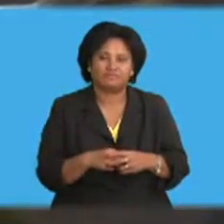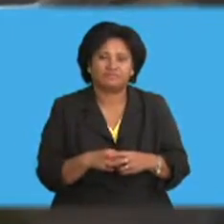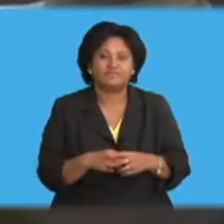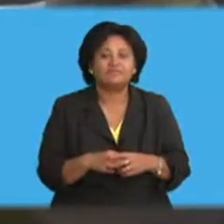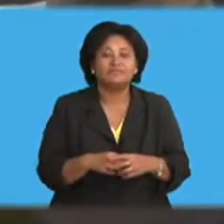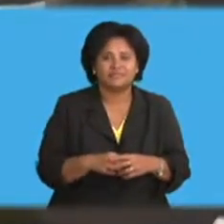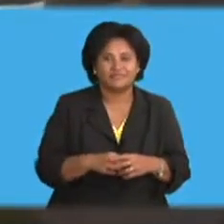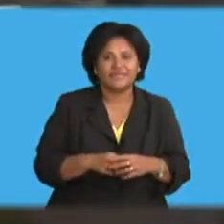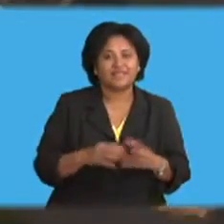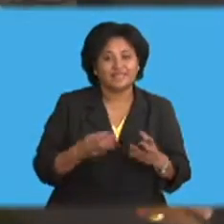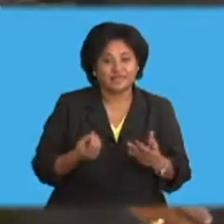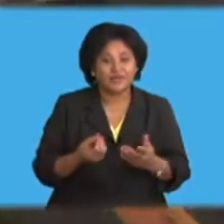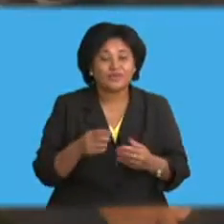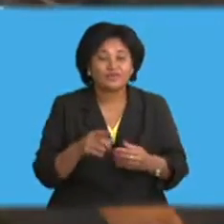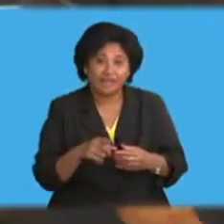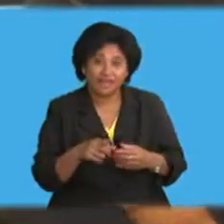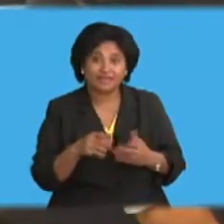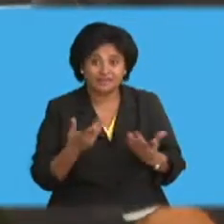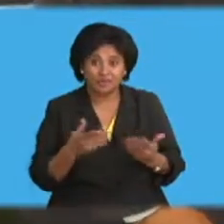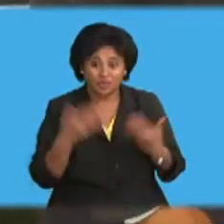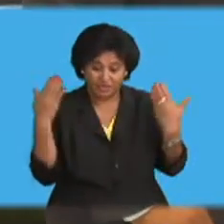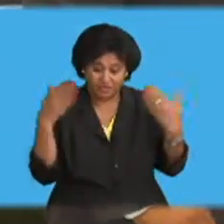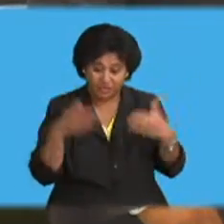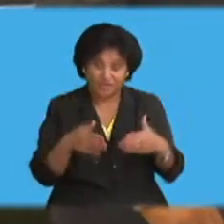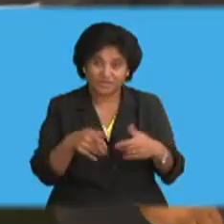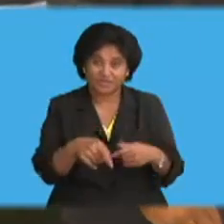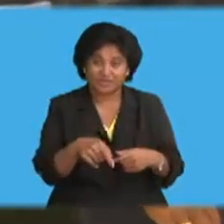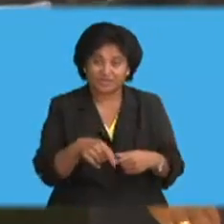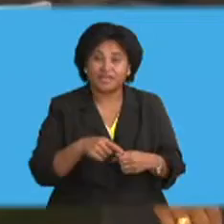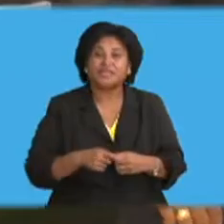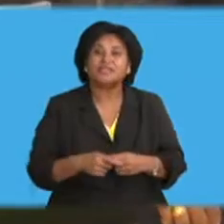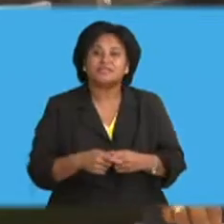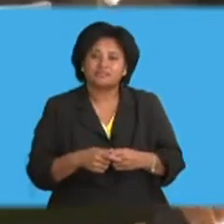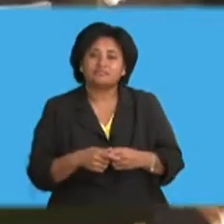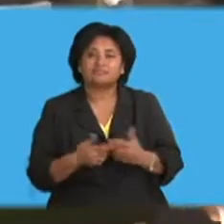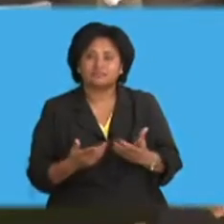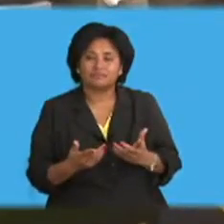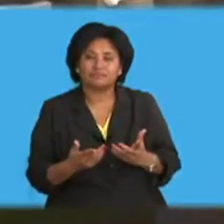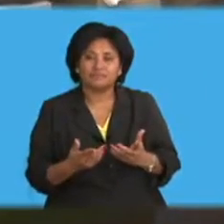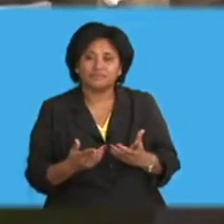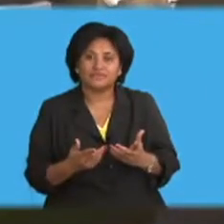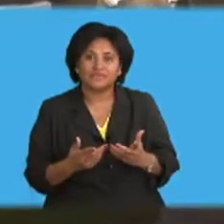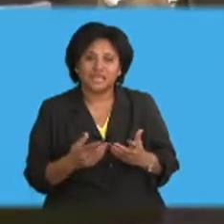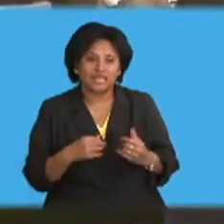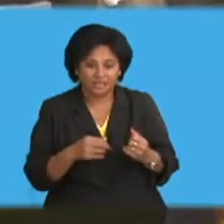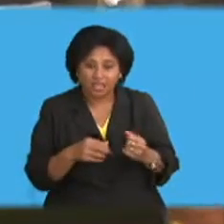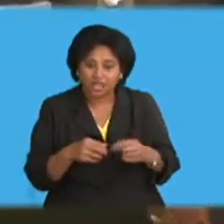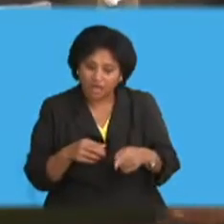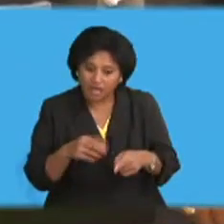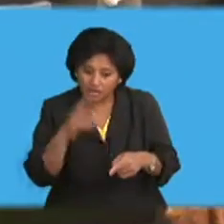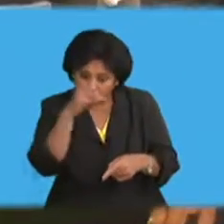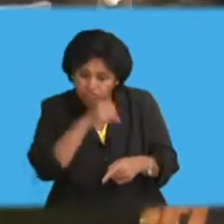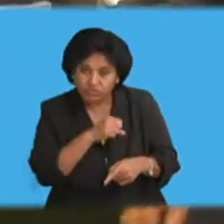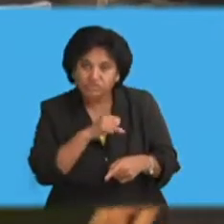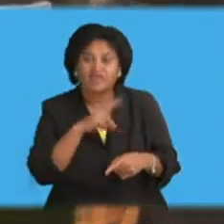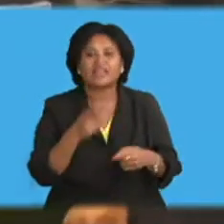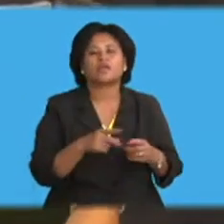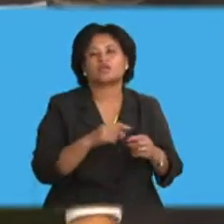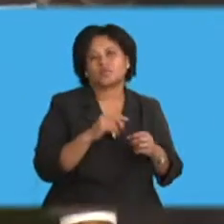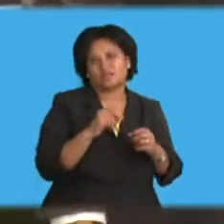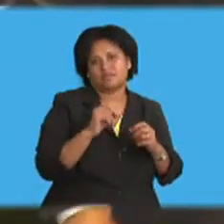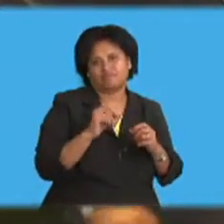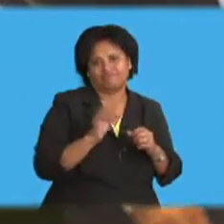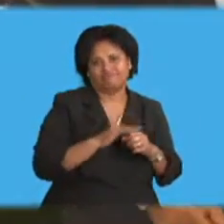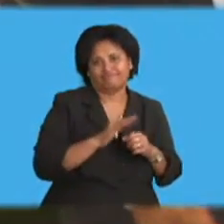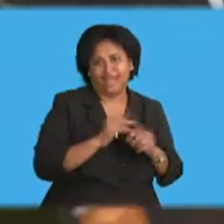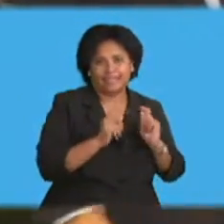Speaker, to us focusing on it and then conducted the necessary tests as well, Madam